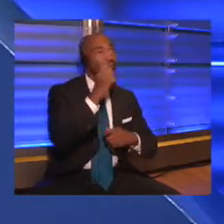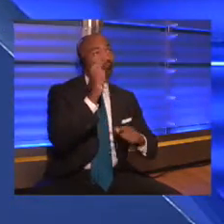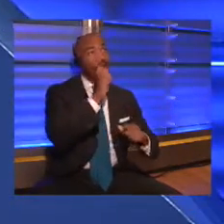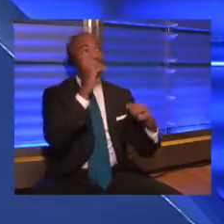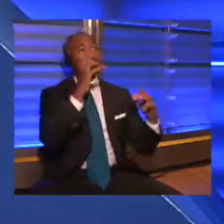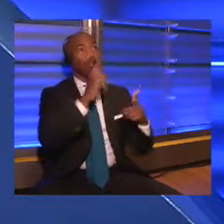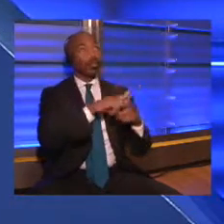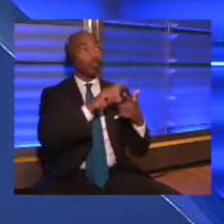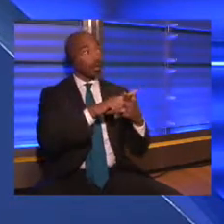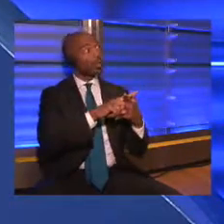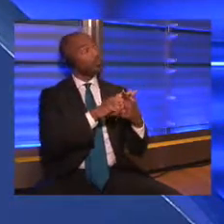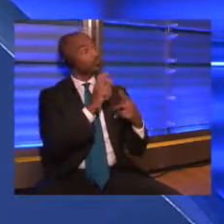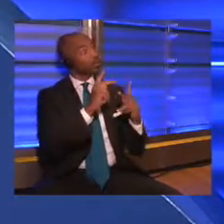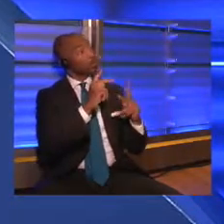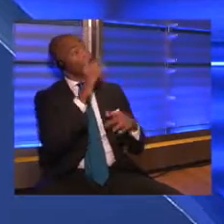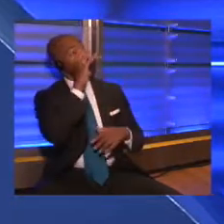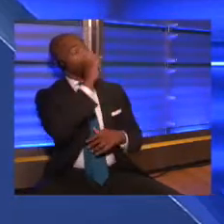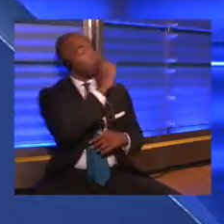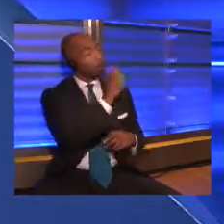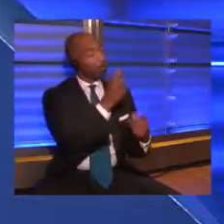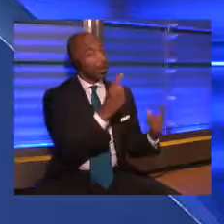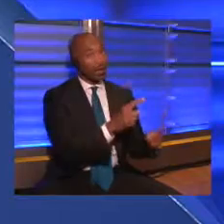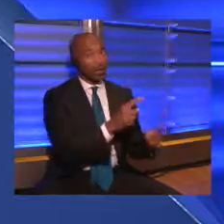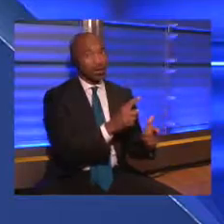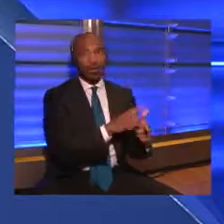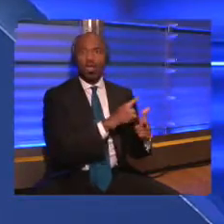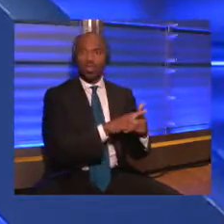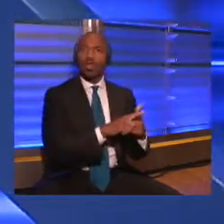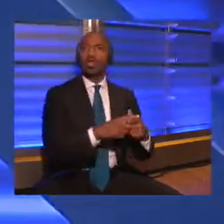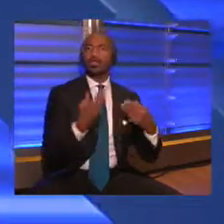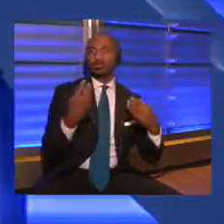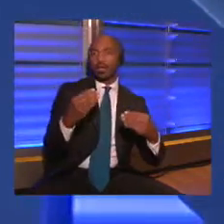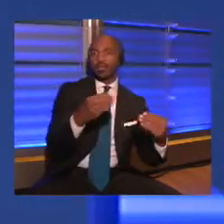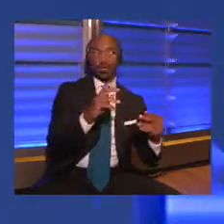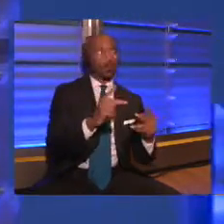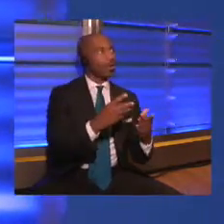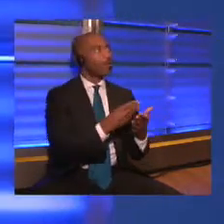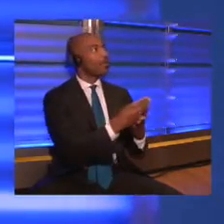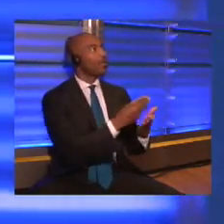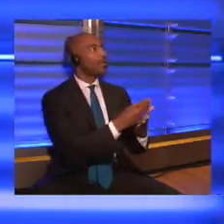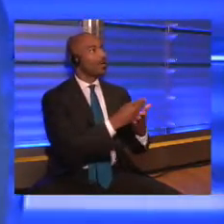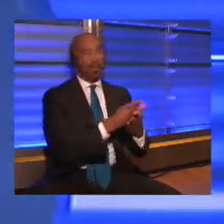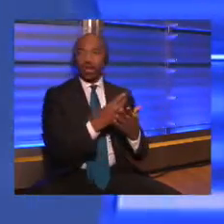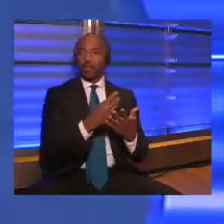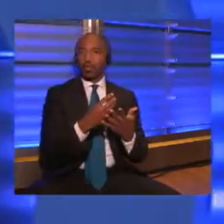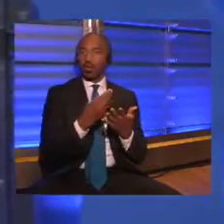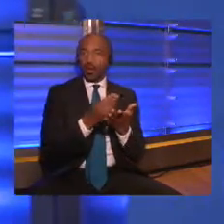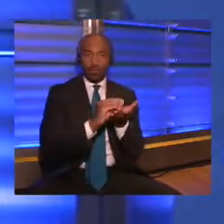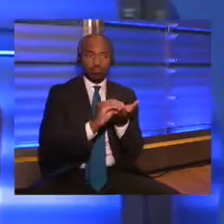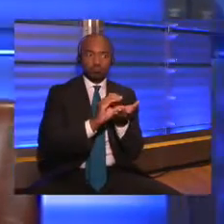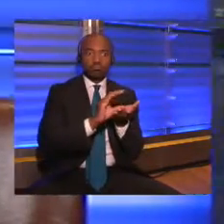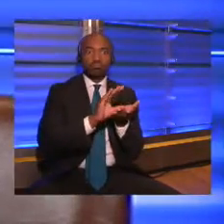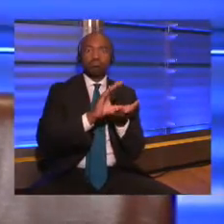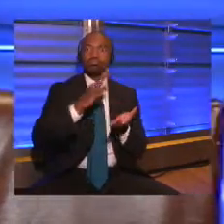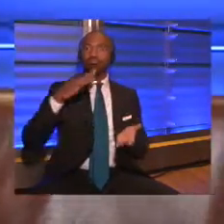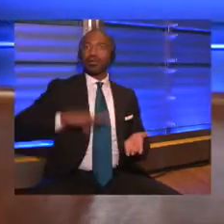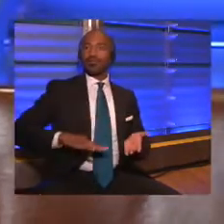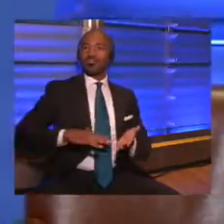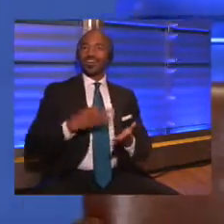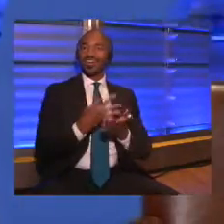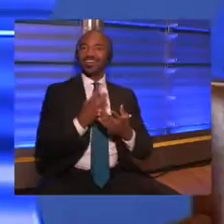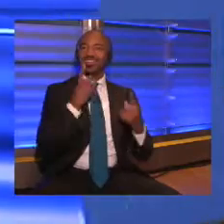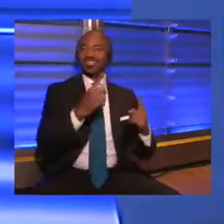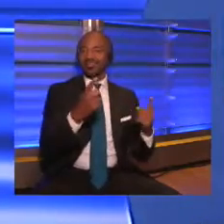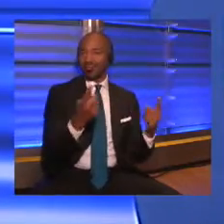it. And then all of a sudden, profits will start to flow. And then all of a sudden, financial success is there at